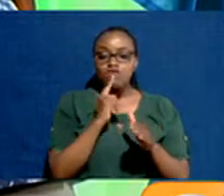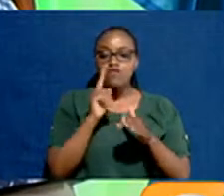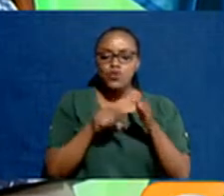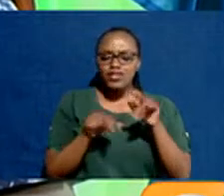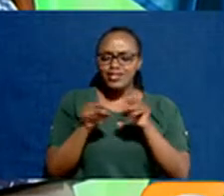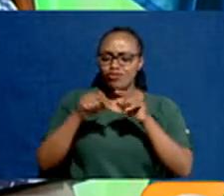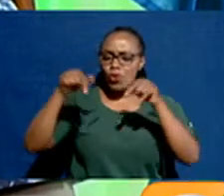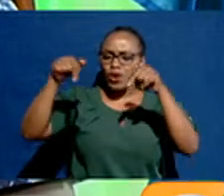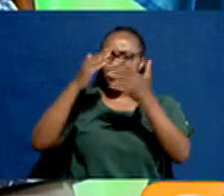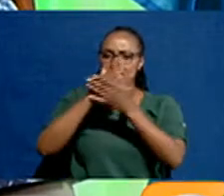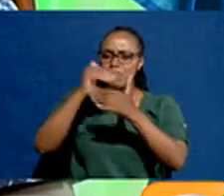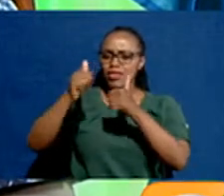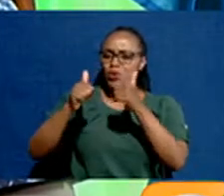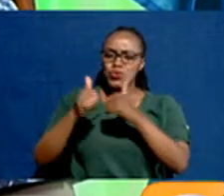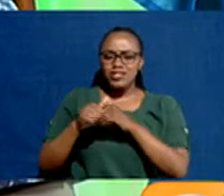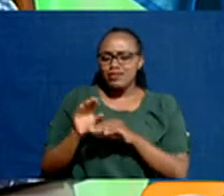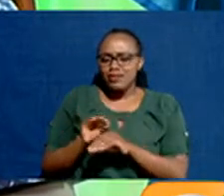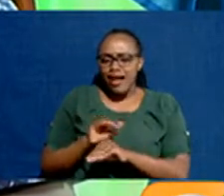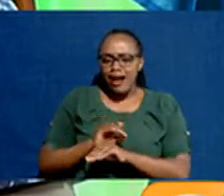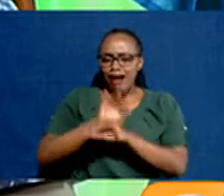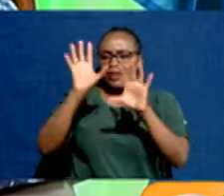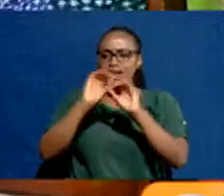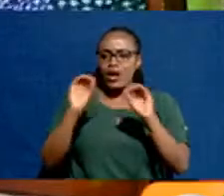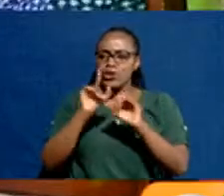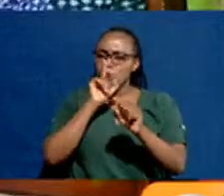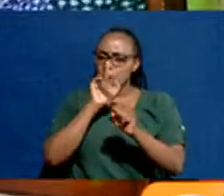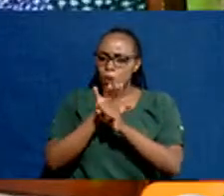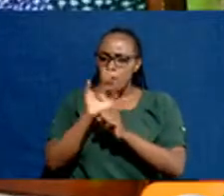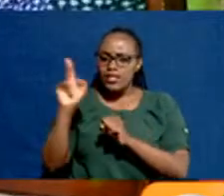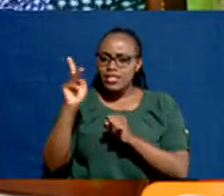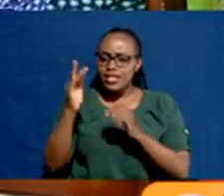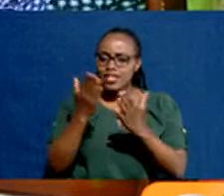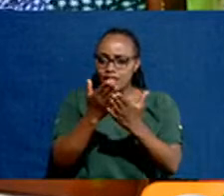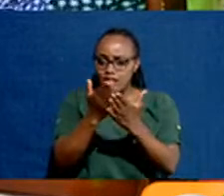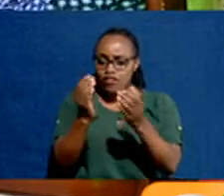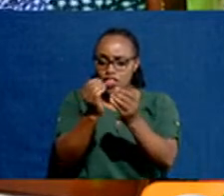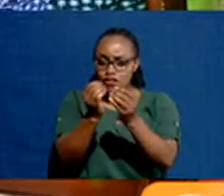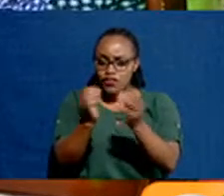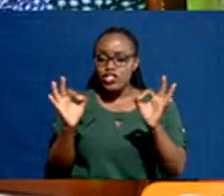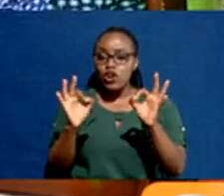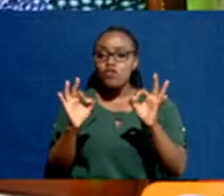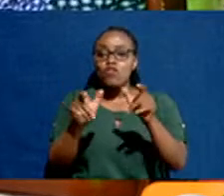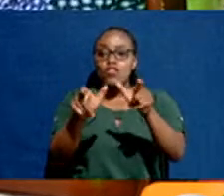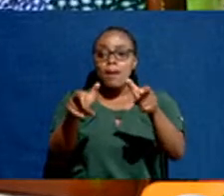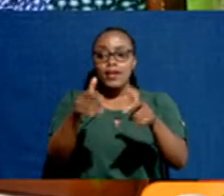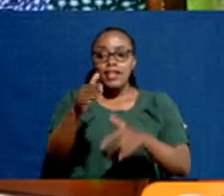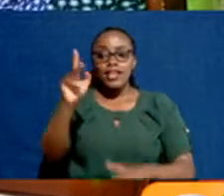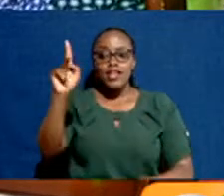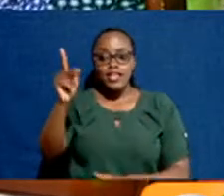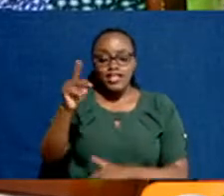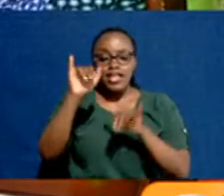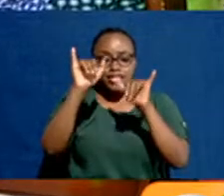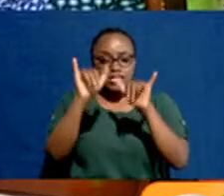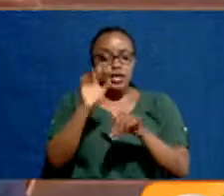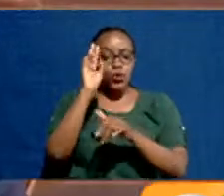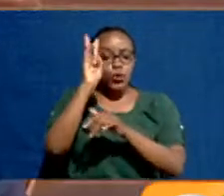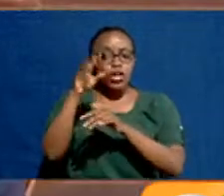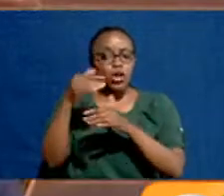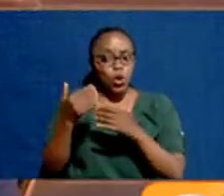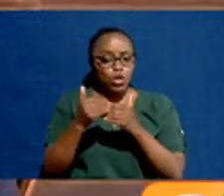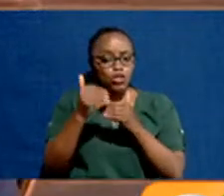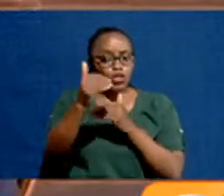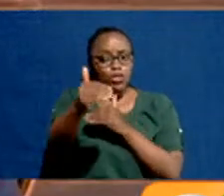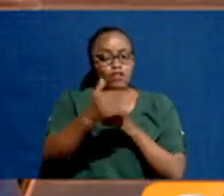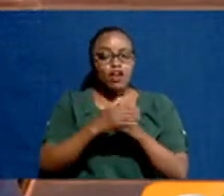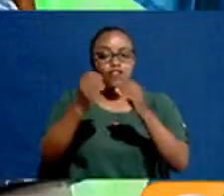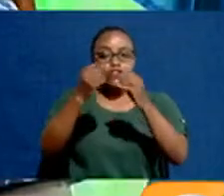hanging, there's something loose about it. Are you assuring the Kenyan people that the freedom of media in Kenya is here to stay for this administration? The